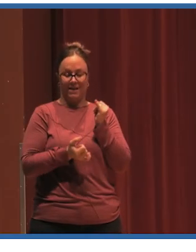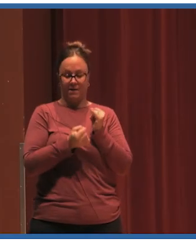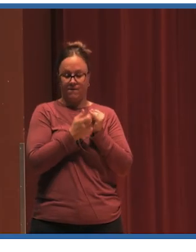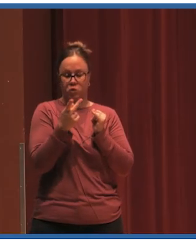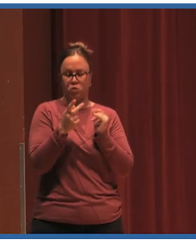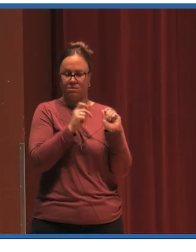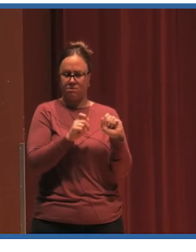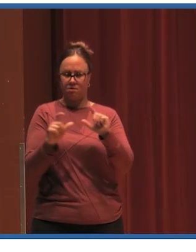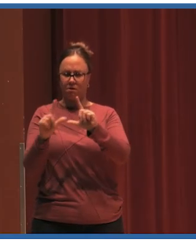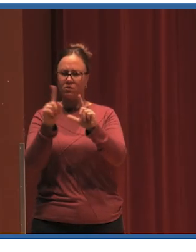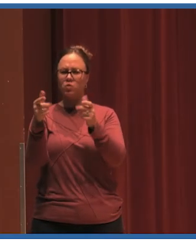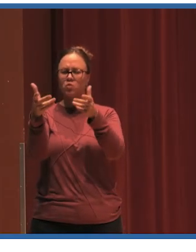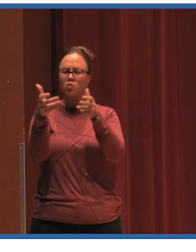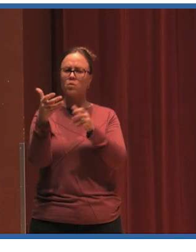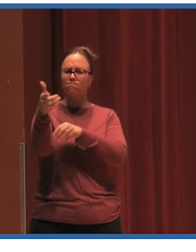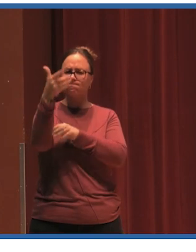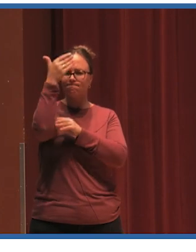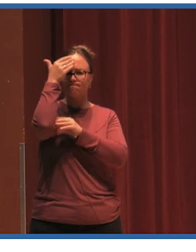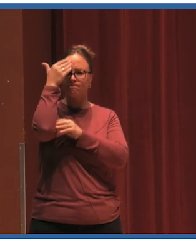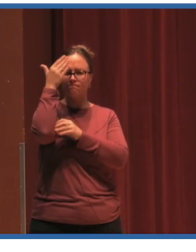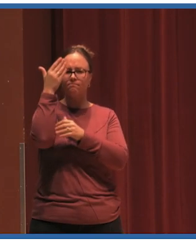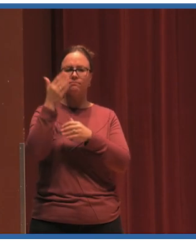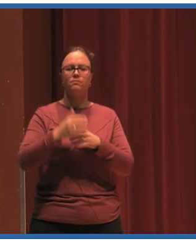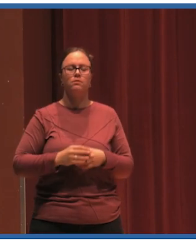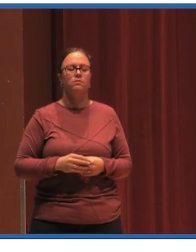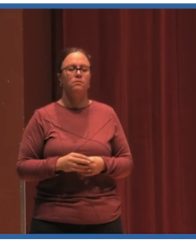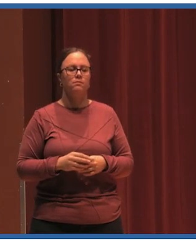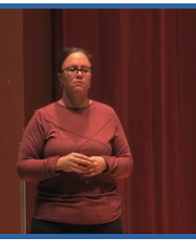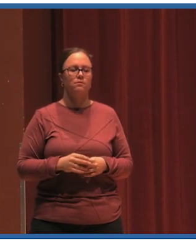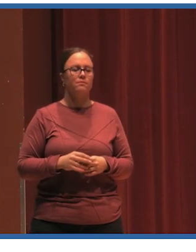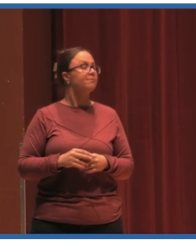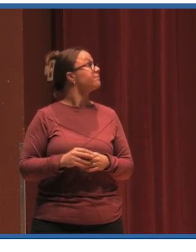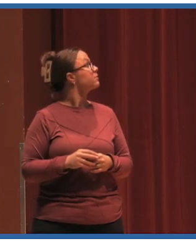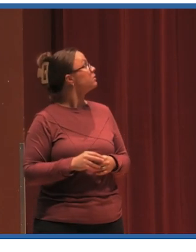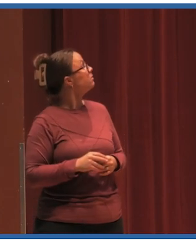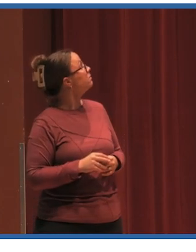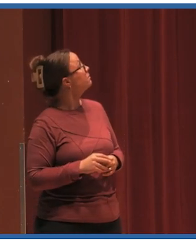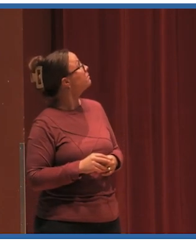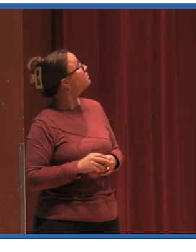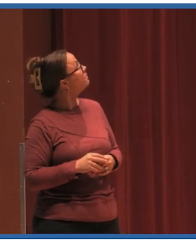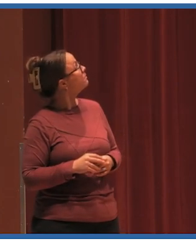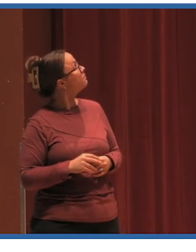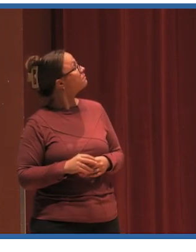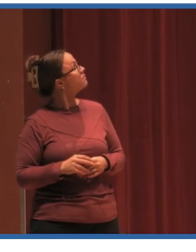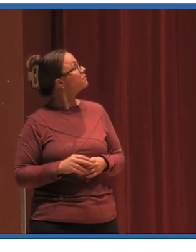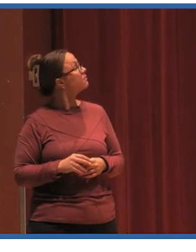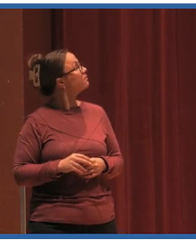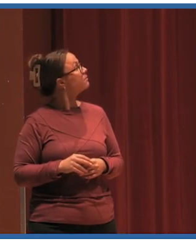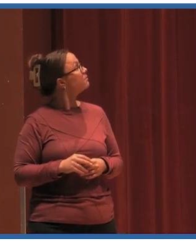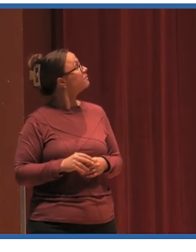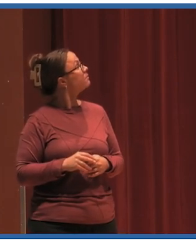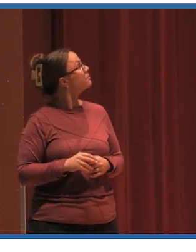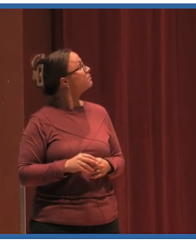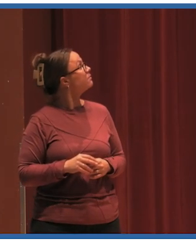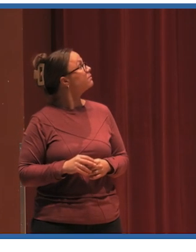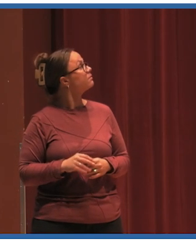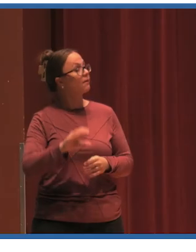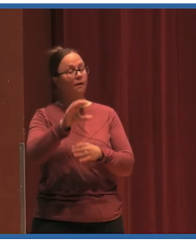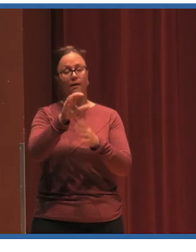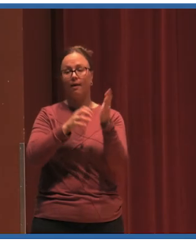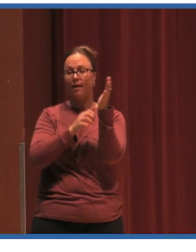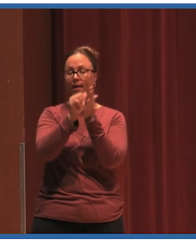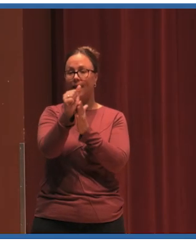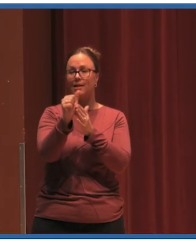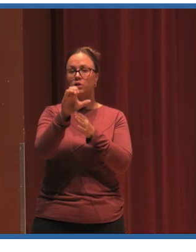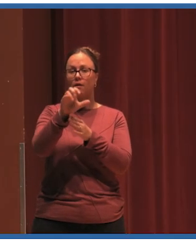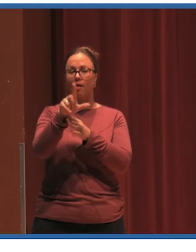just want to highlight some things that may be of interest, like cancer cluster concerns, the agricultural health study, and some other environmental exposures that I know a lot of